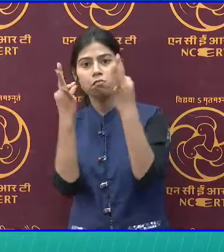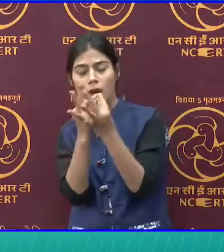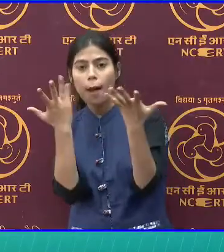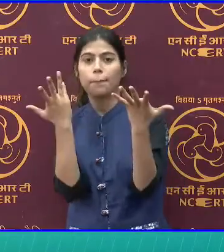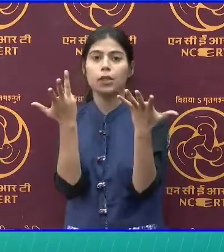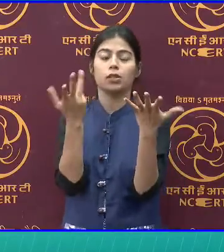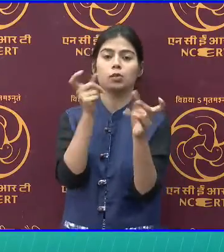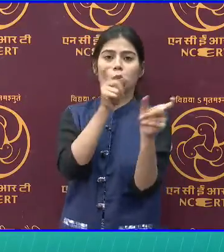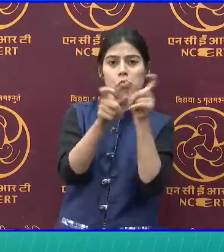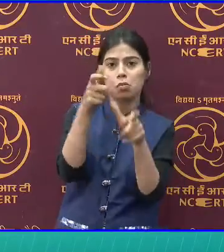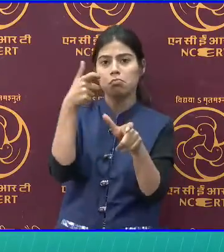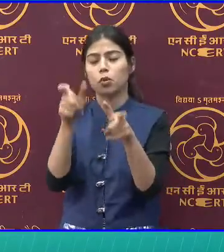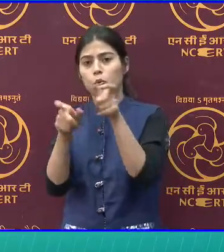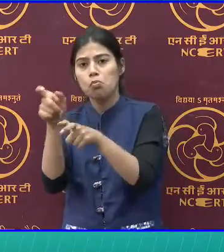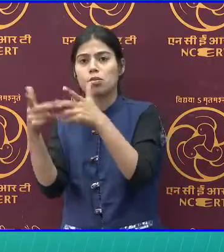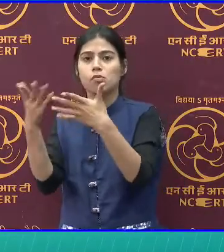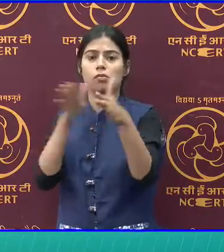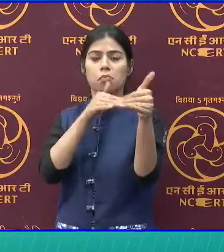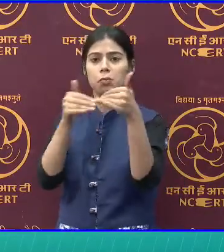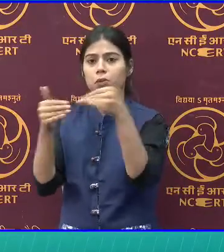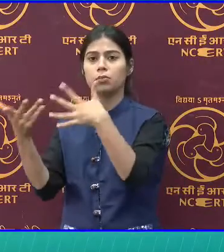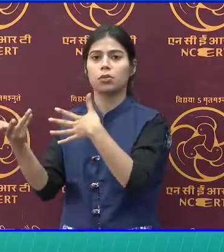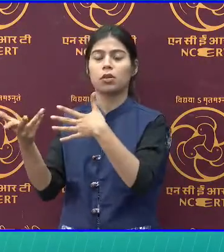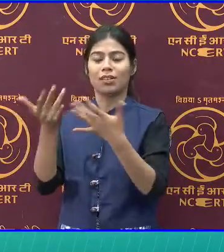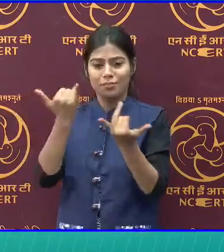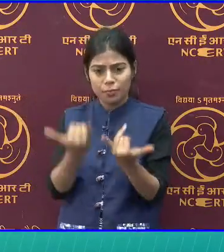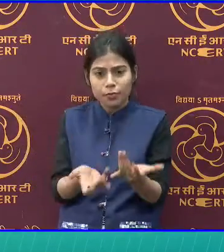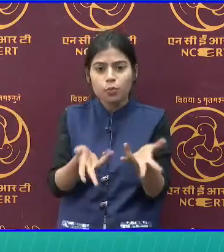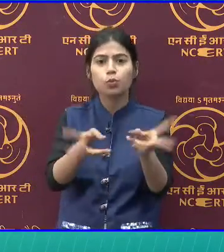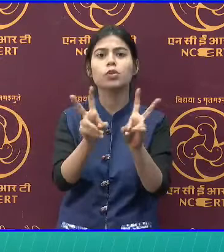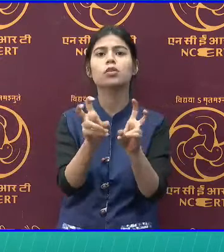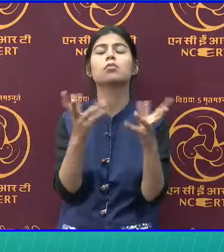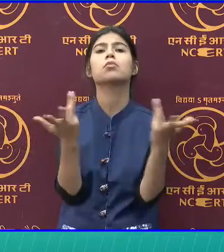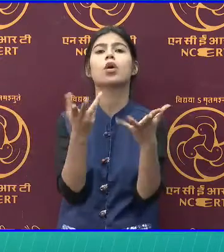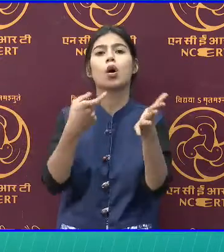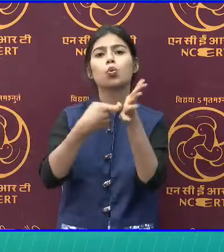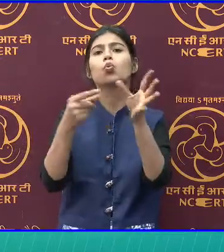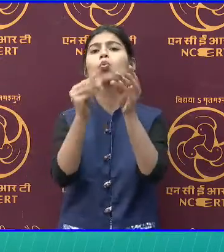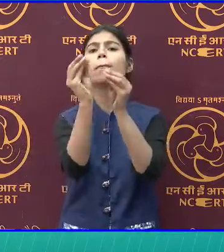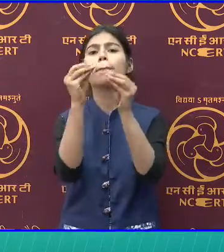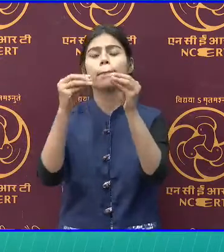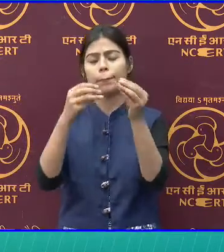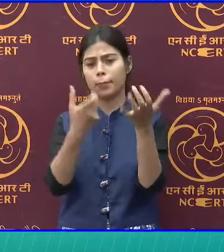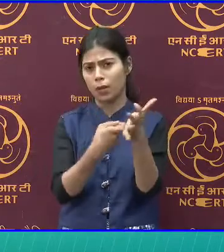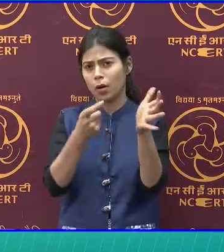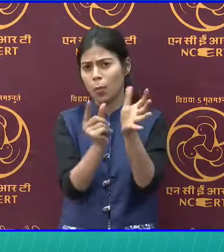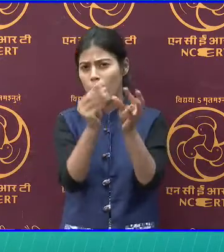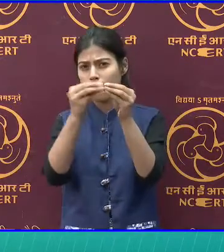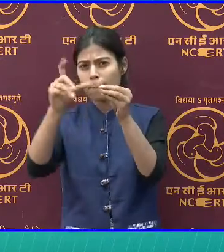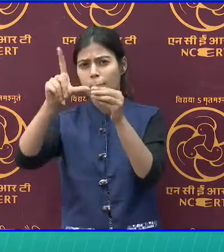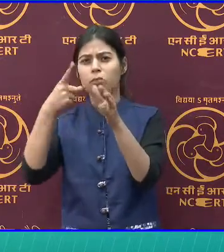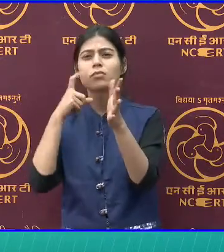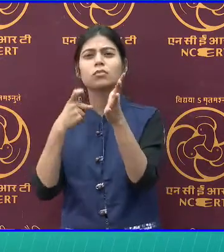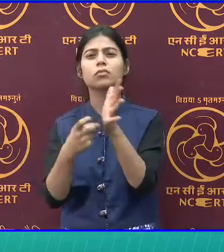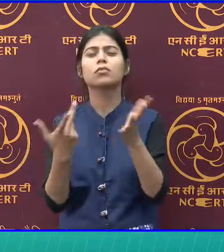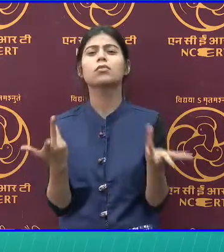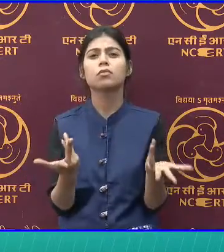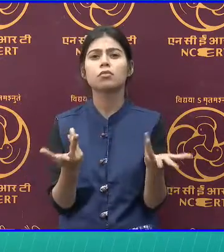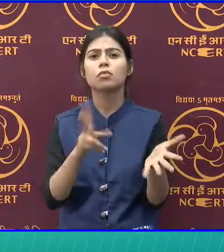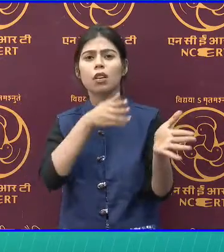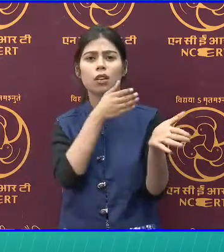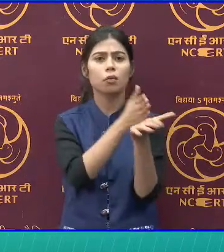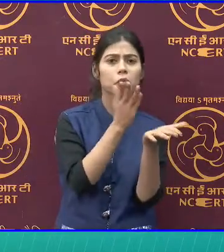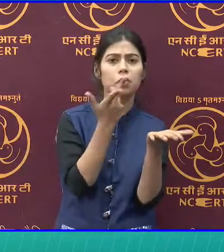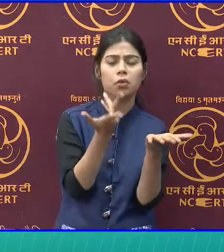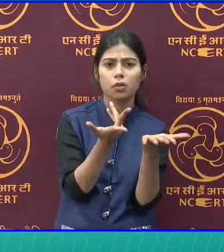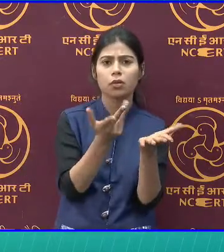Because the what you are seeing today as a republic, it's not the way the societies